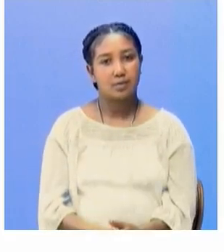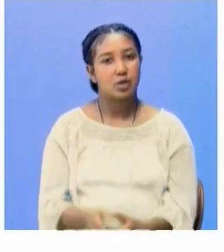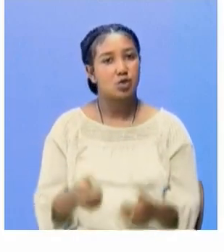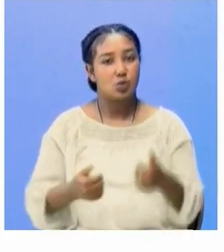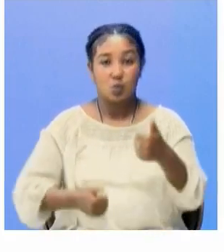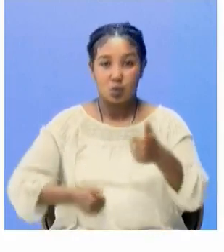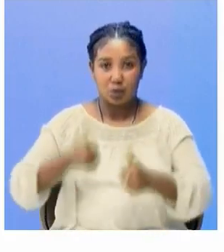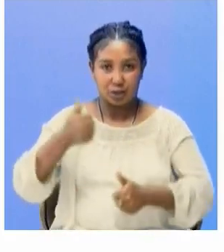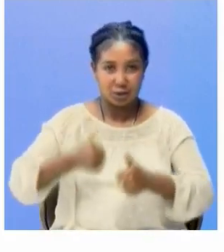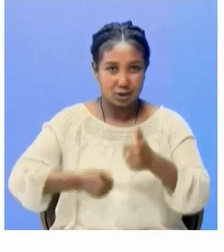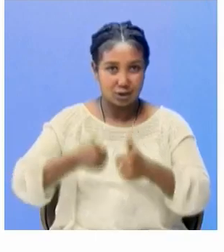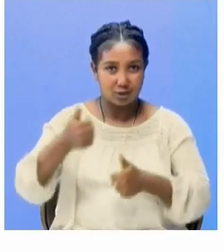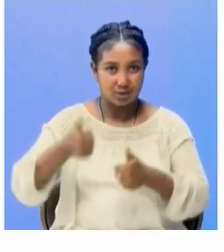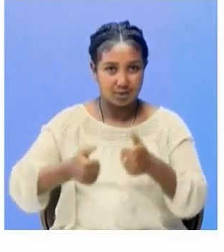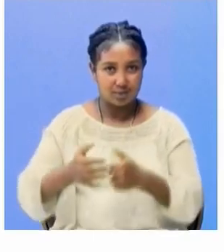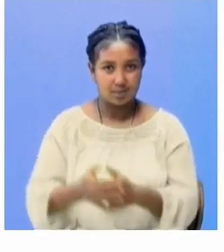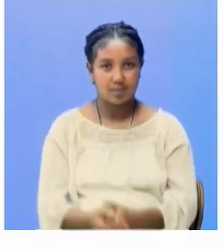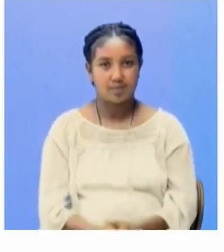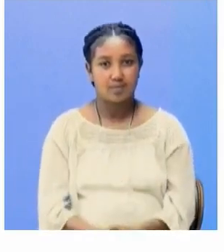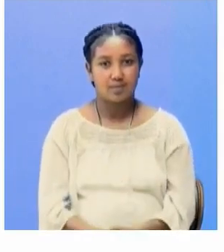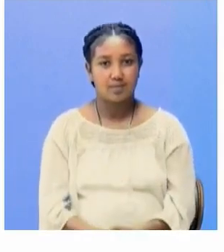which,